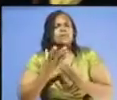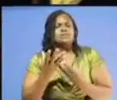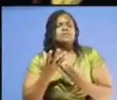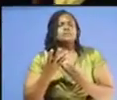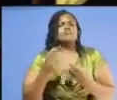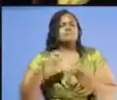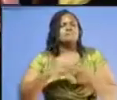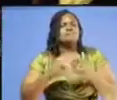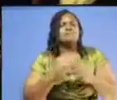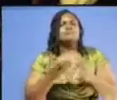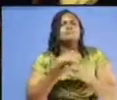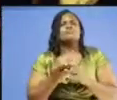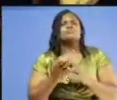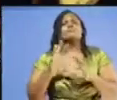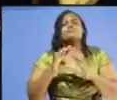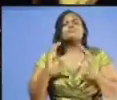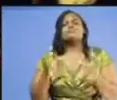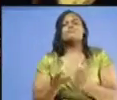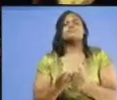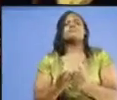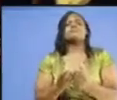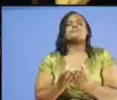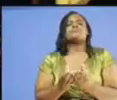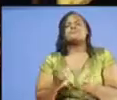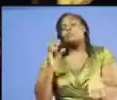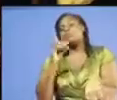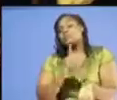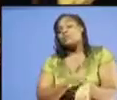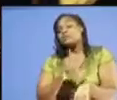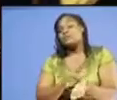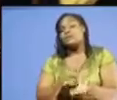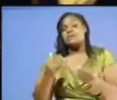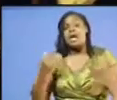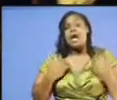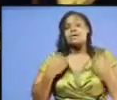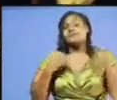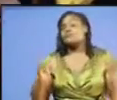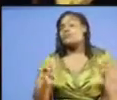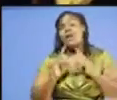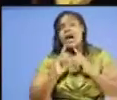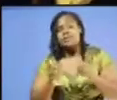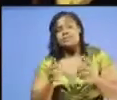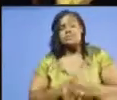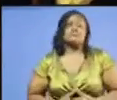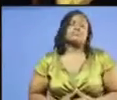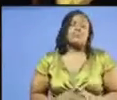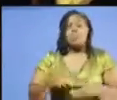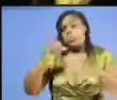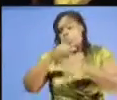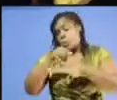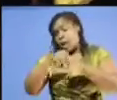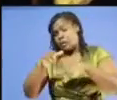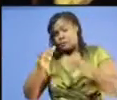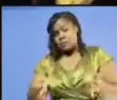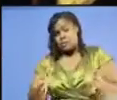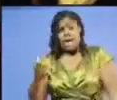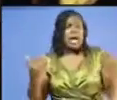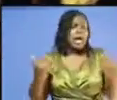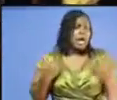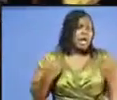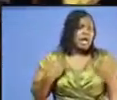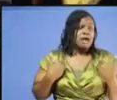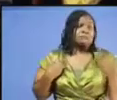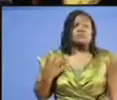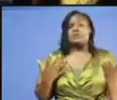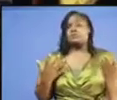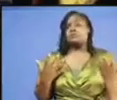When your doctors run out of answers, when your counselors run